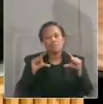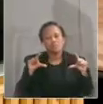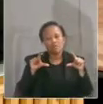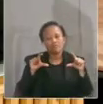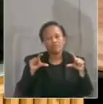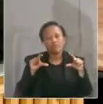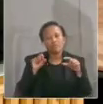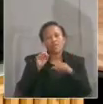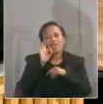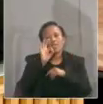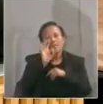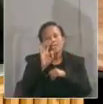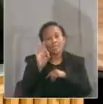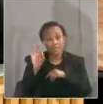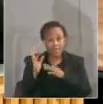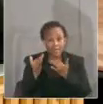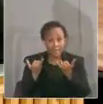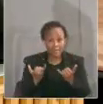33.